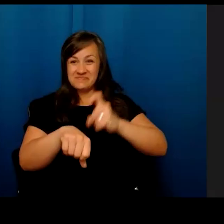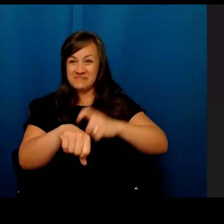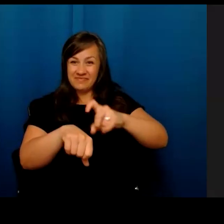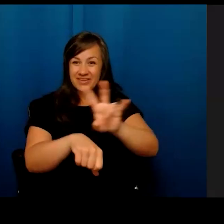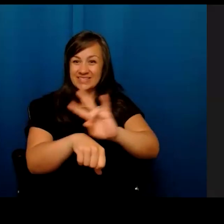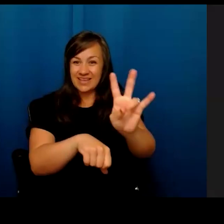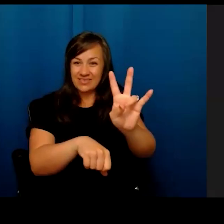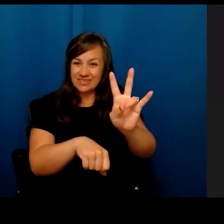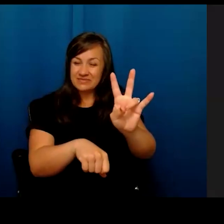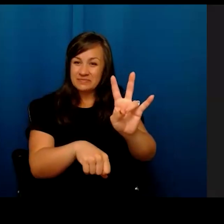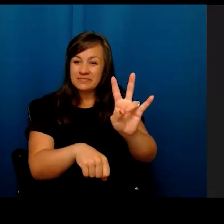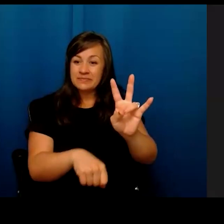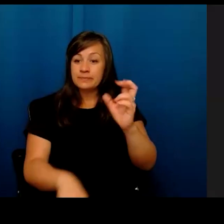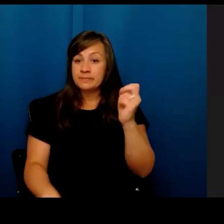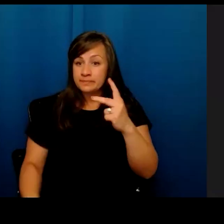7.